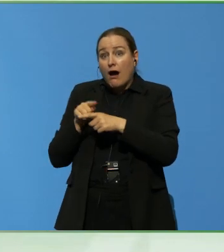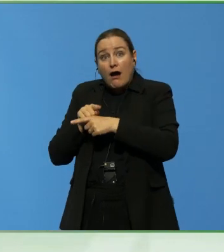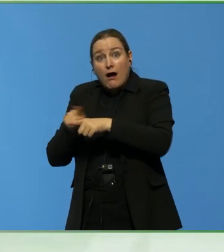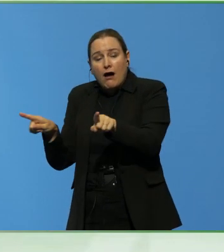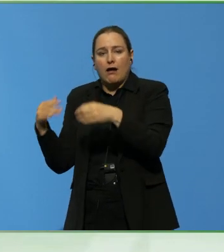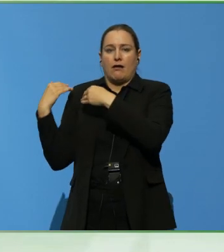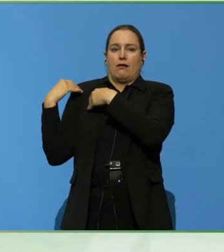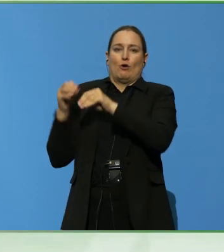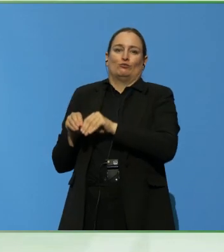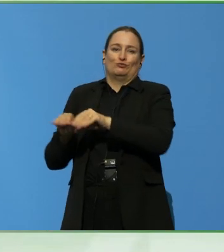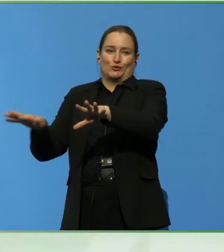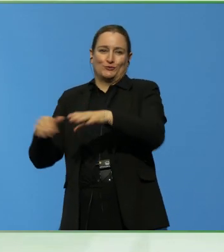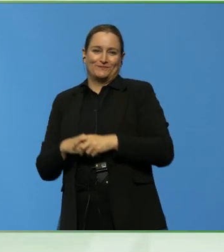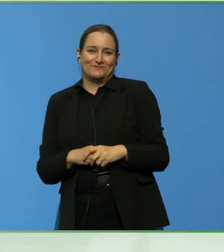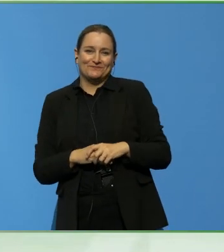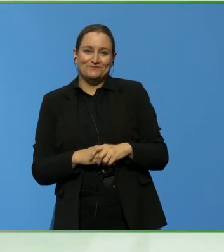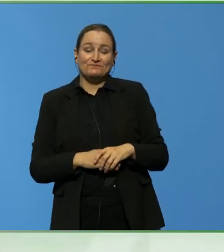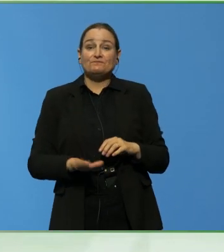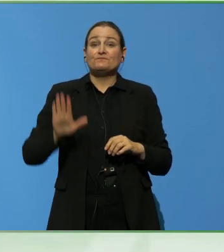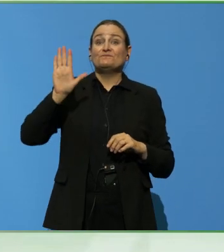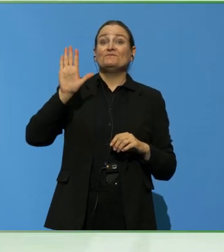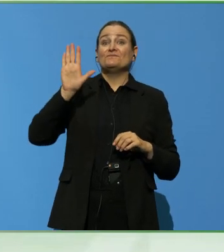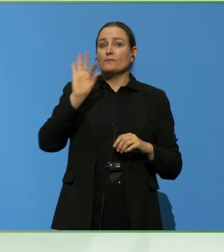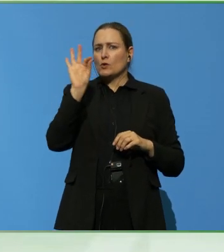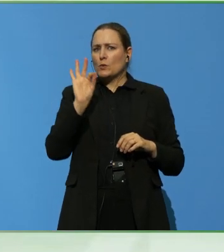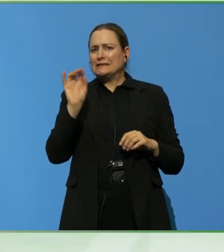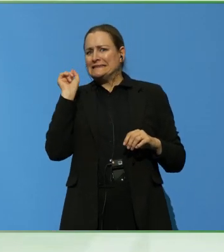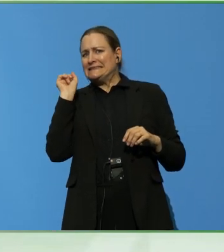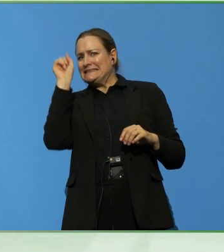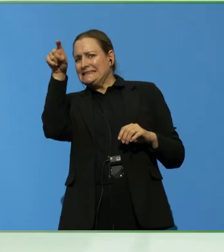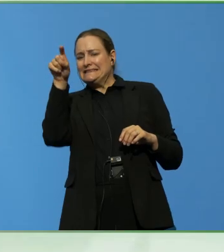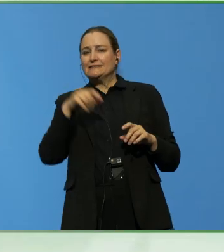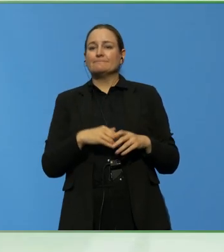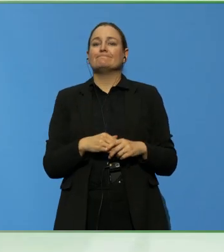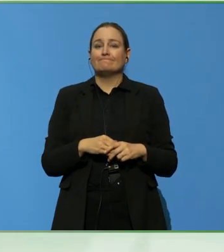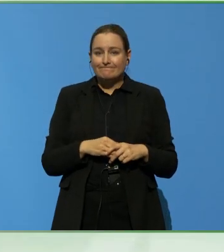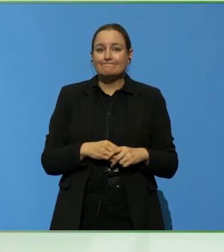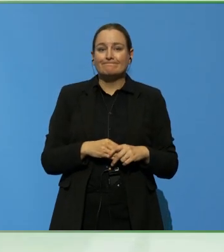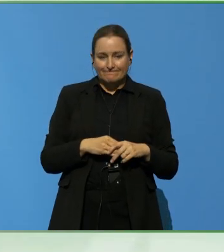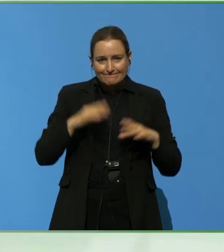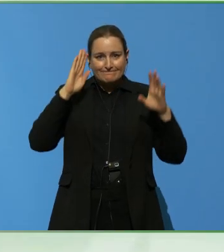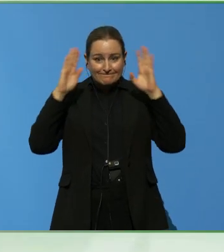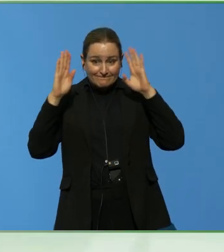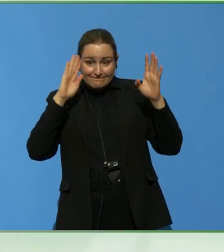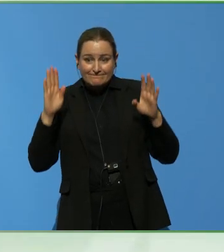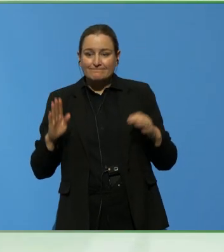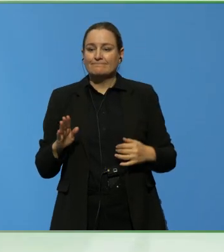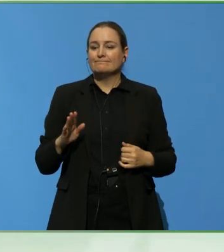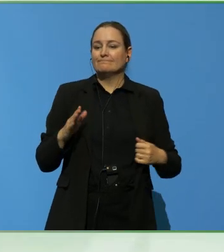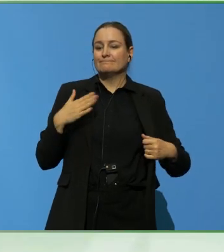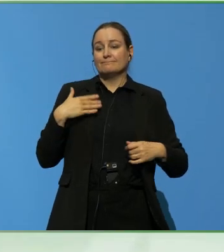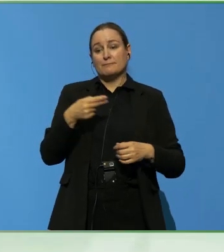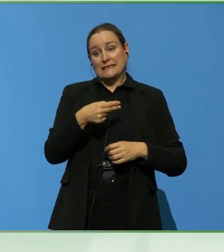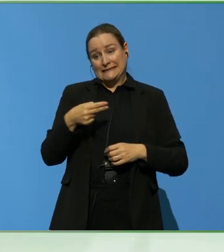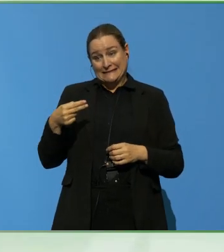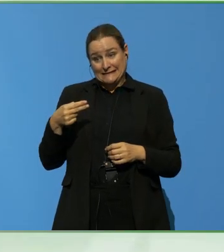Thank you. A question in the back, please. Okay, good morning. My name is Hui